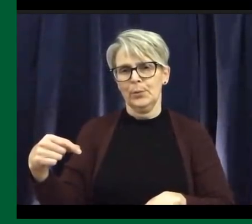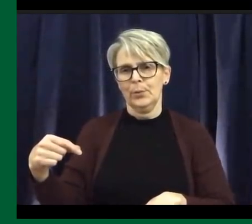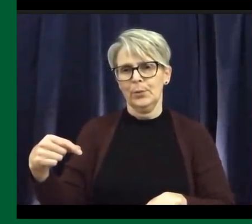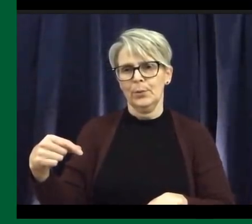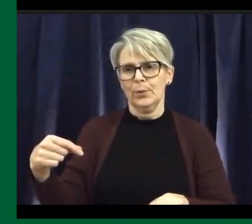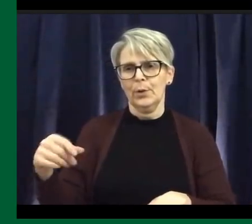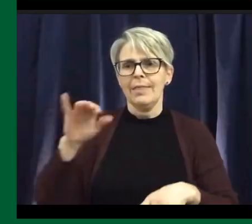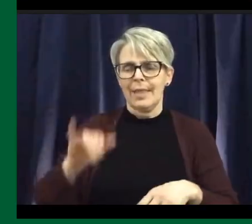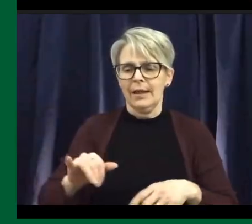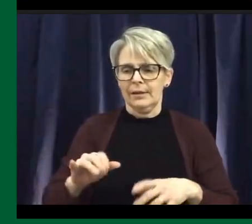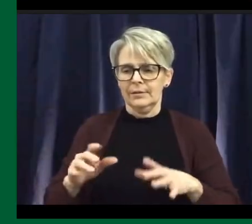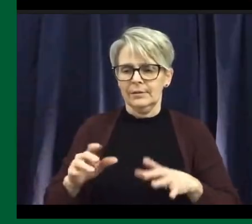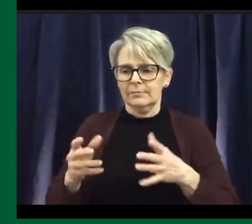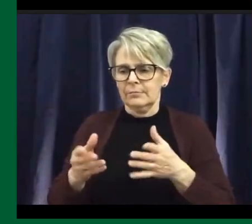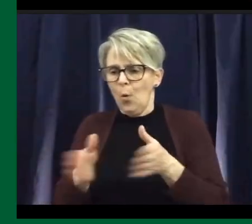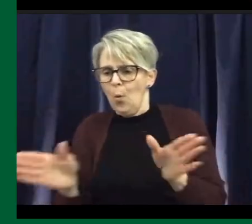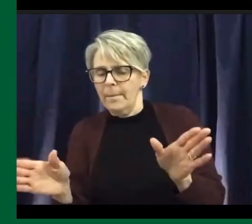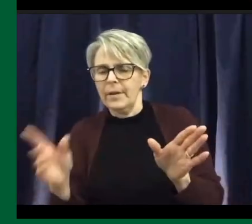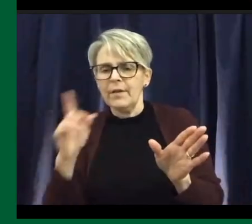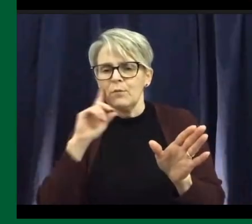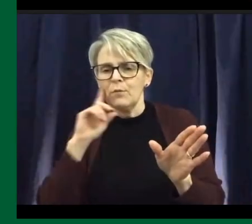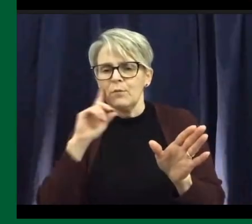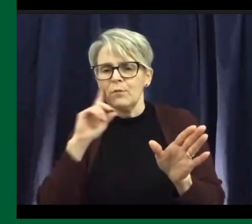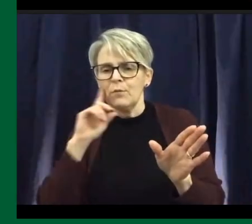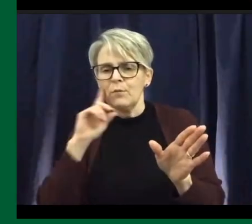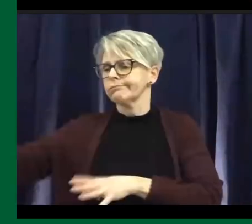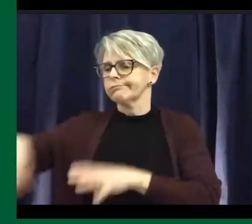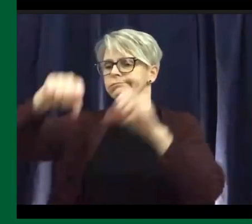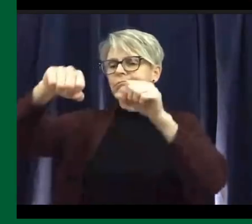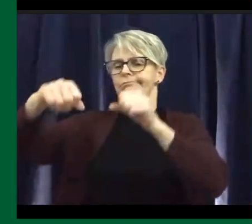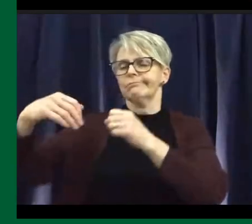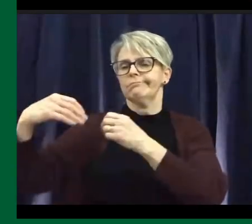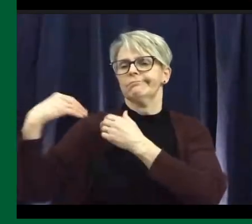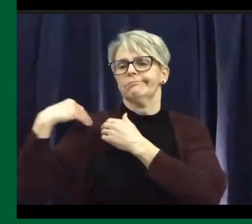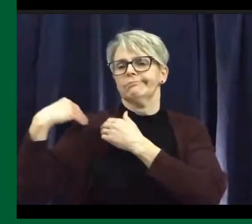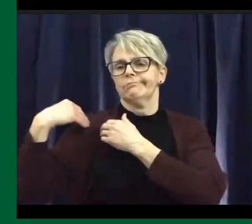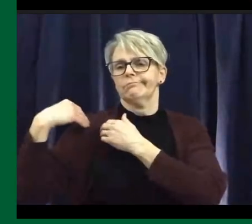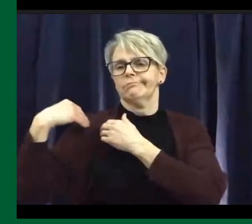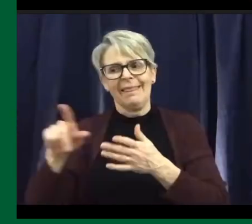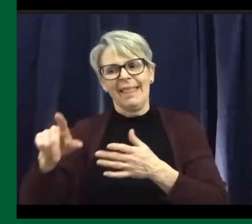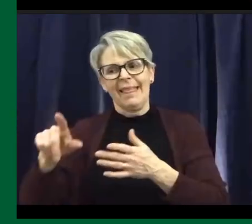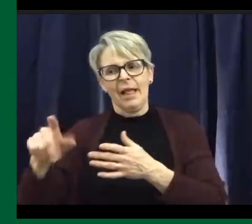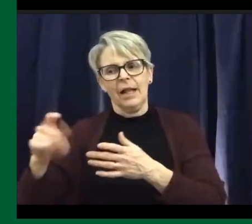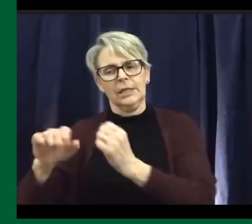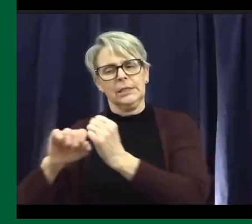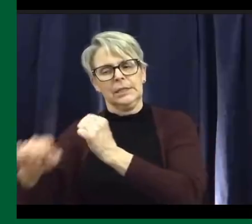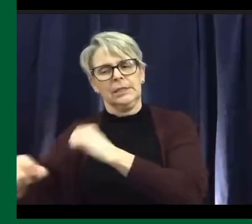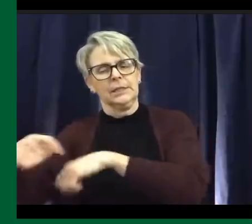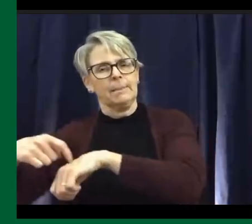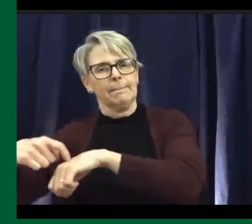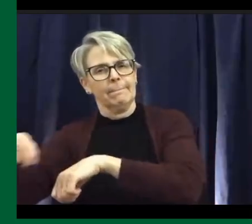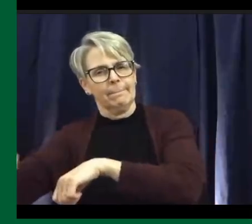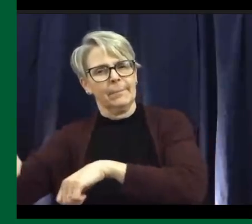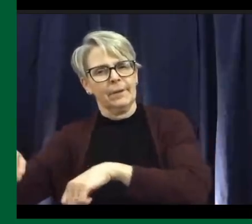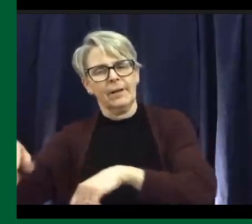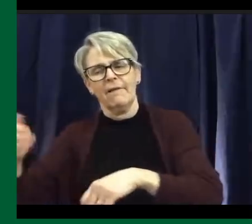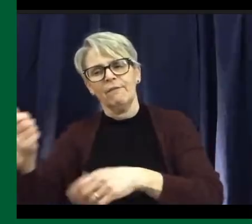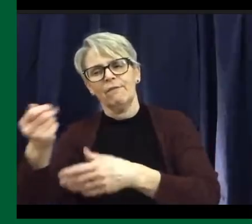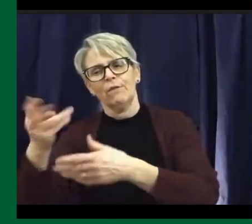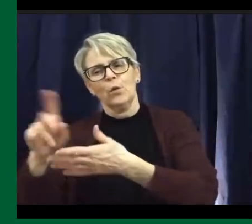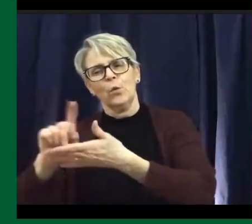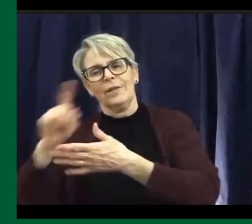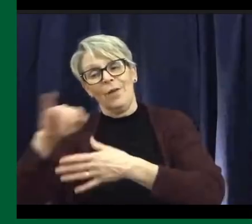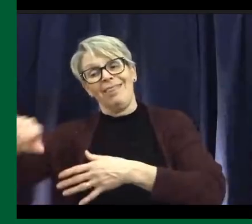third-party support to those organizations. And that's going to take a little bit of time, so it'll be a few weeks for sure. But again, it